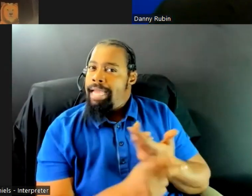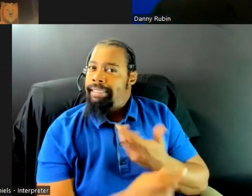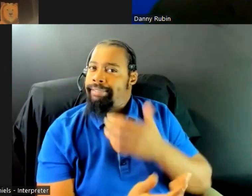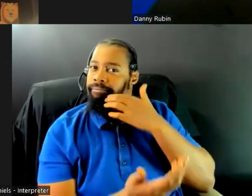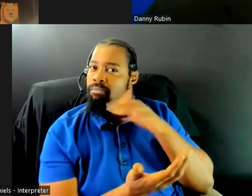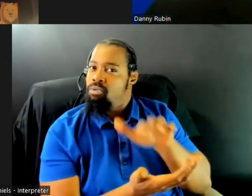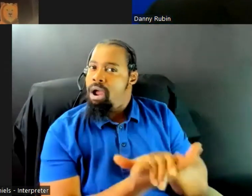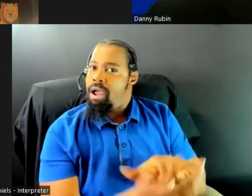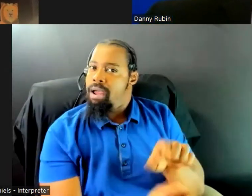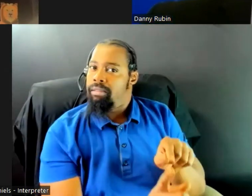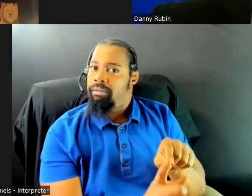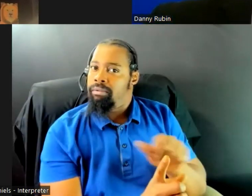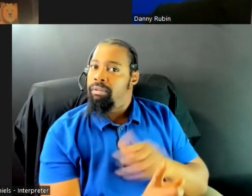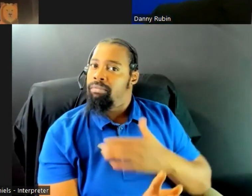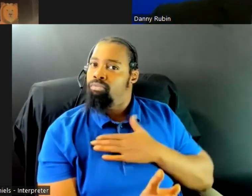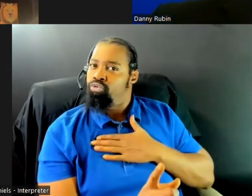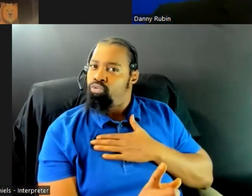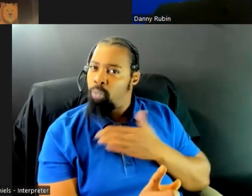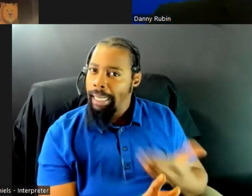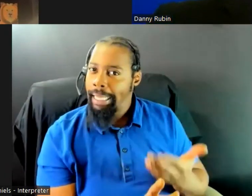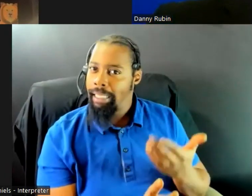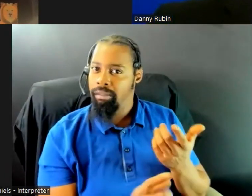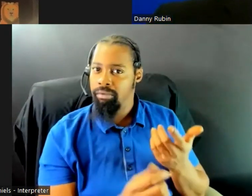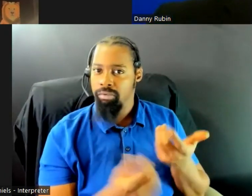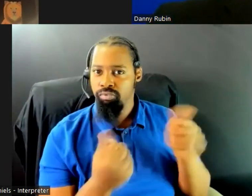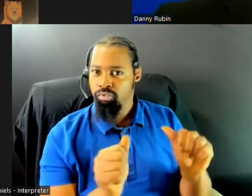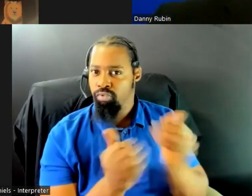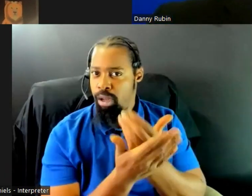bring all the knowledge